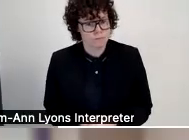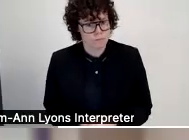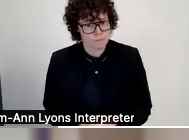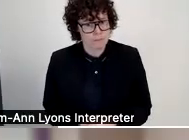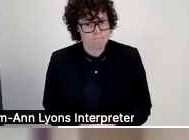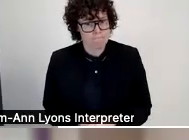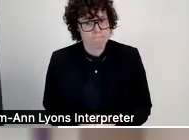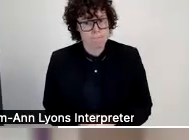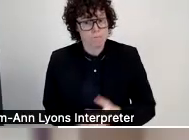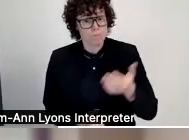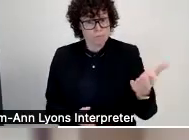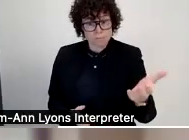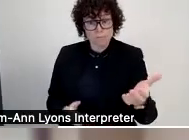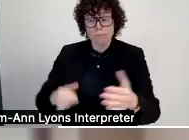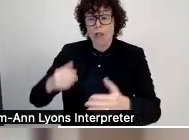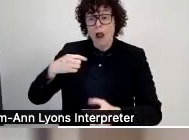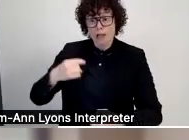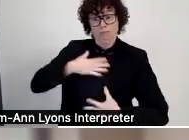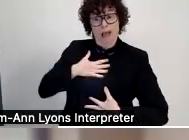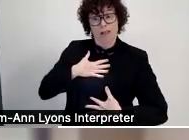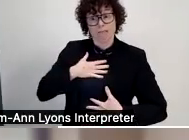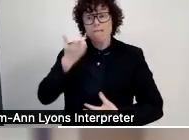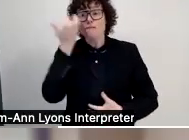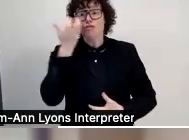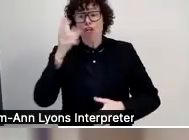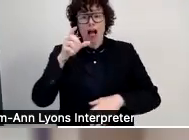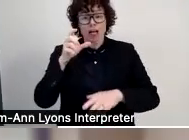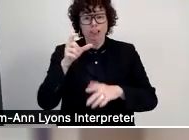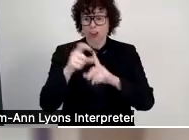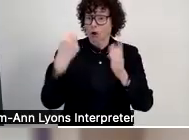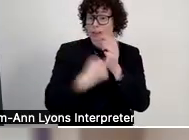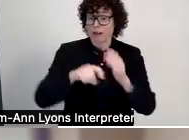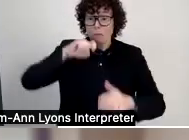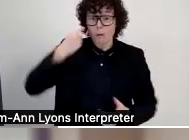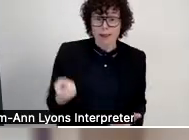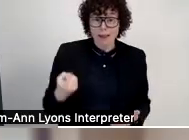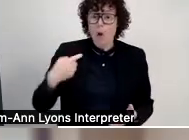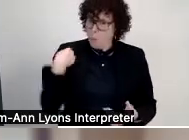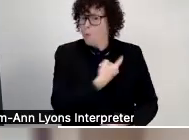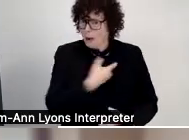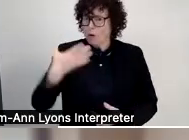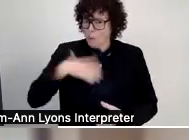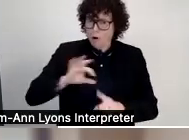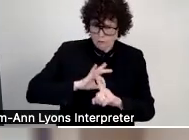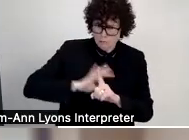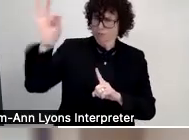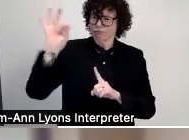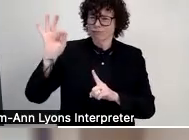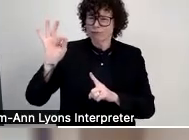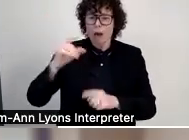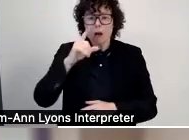I think as doctors of the future, we want to be that push for change, and we want to see those healthcare discrepancies that we see for people with